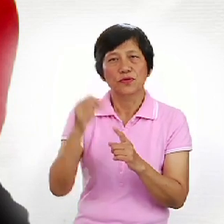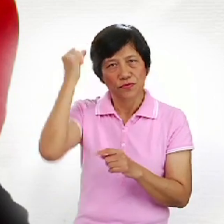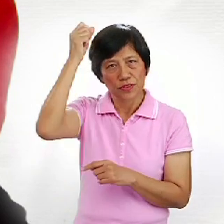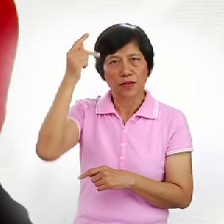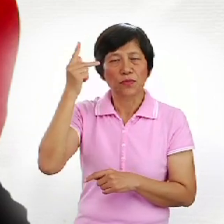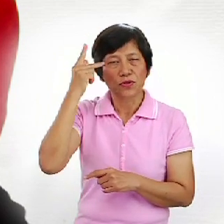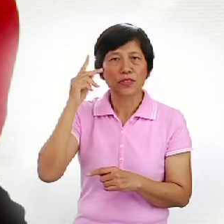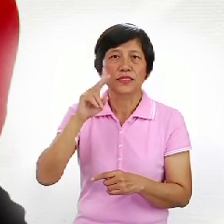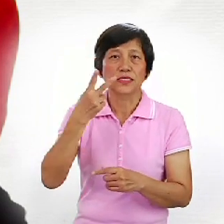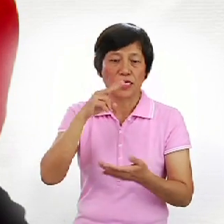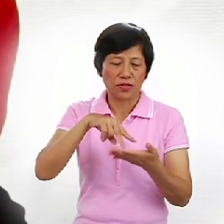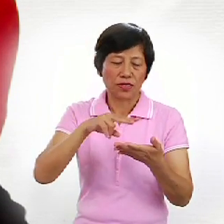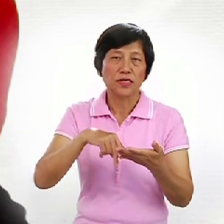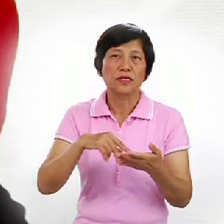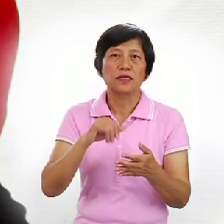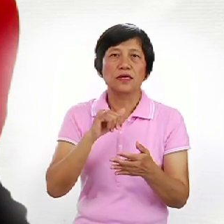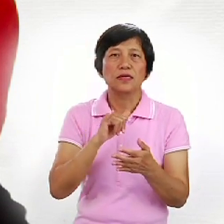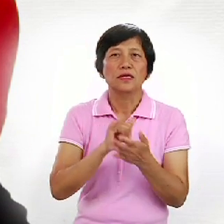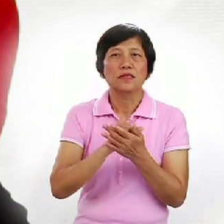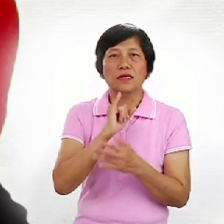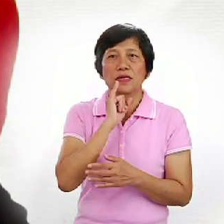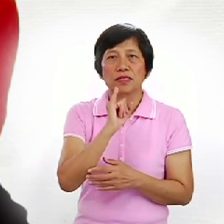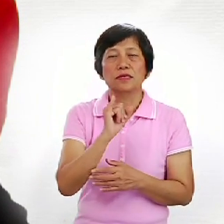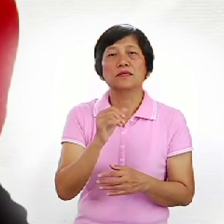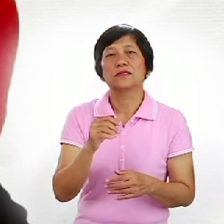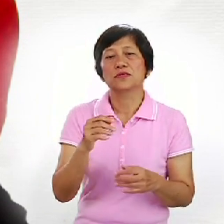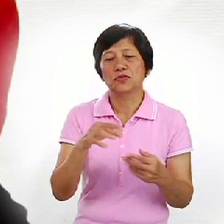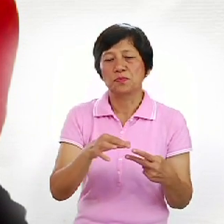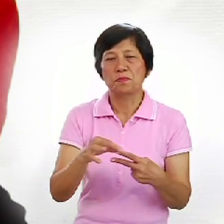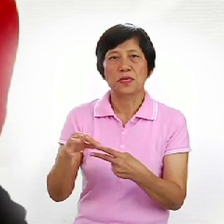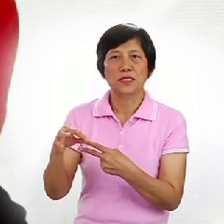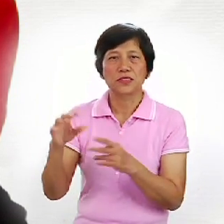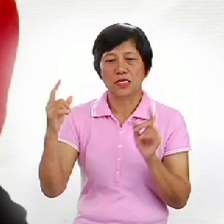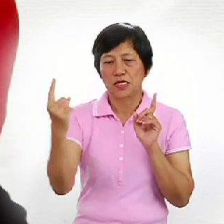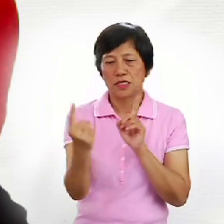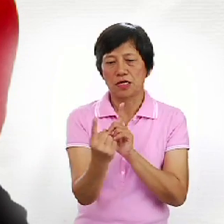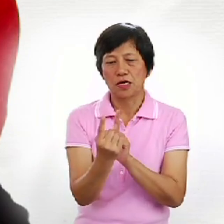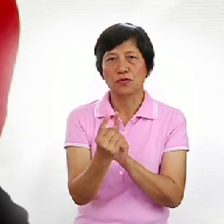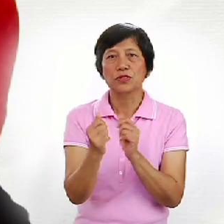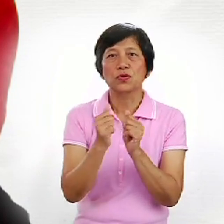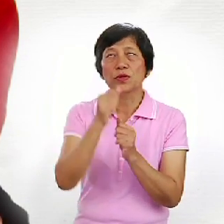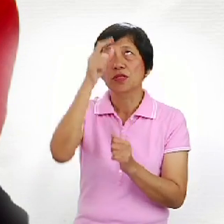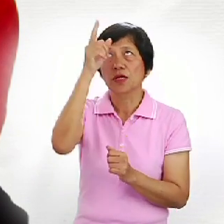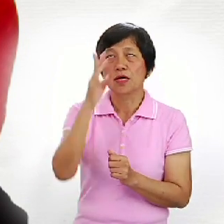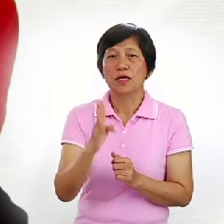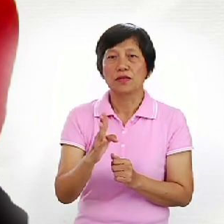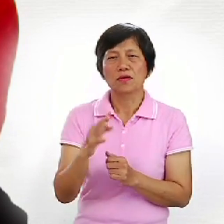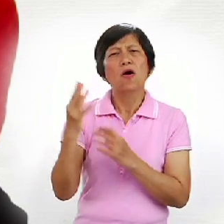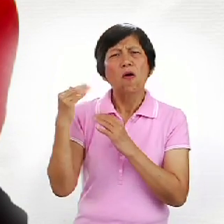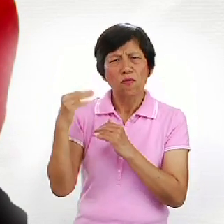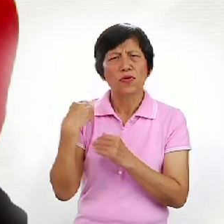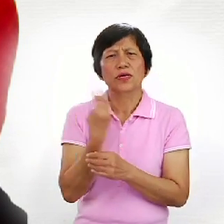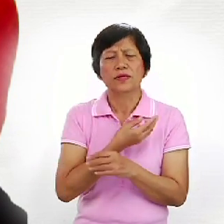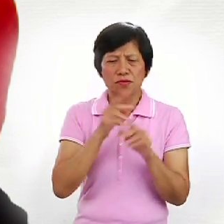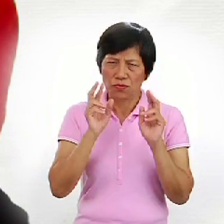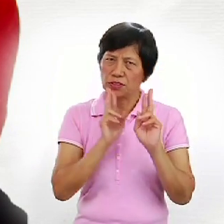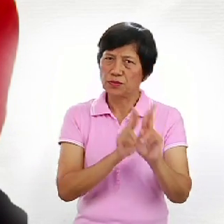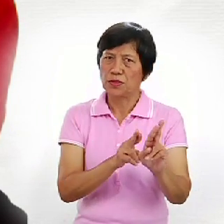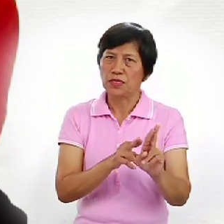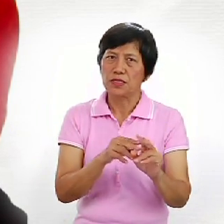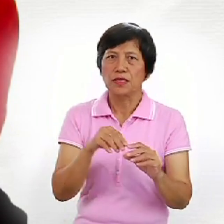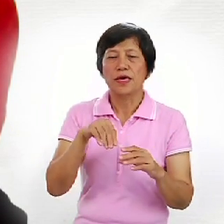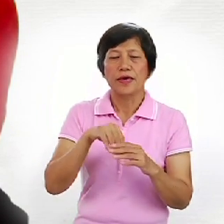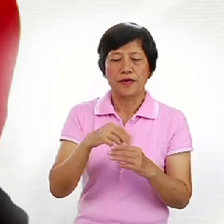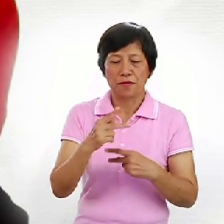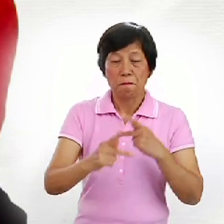second reading. That's a special encounter with God. And hopefully we could respond in the